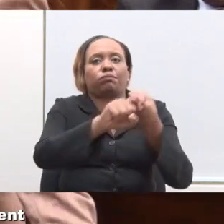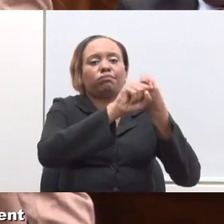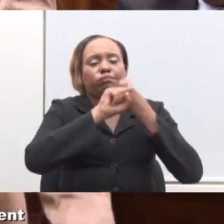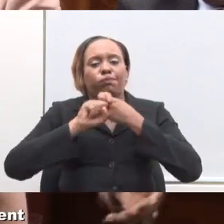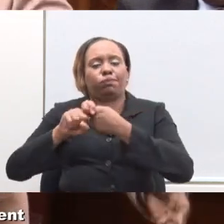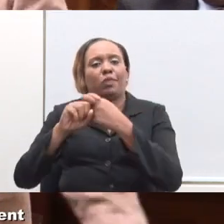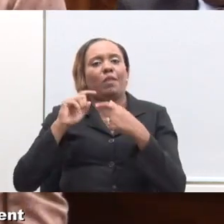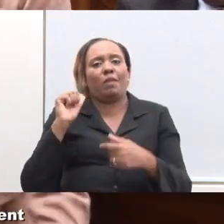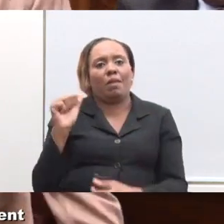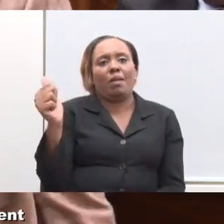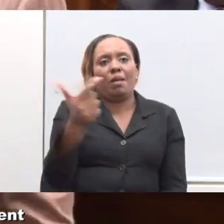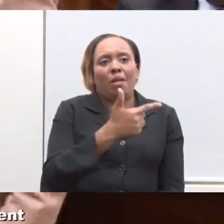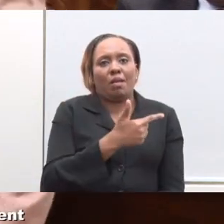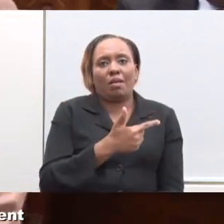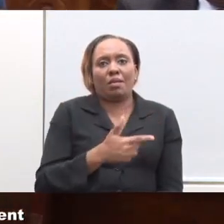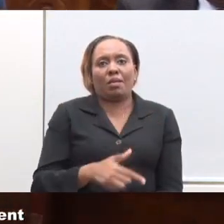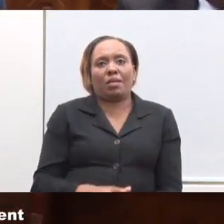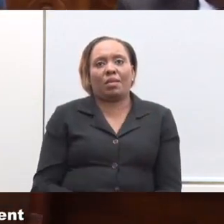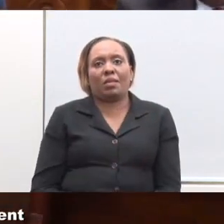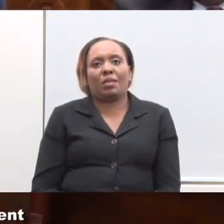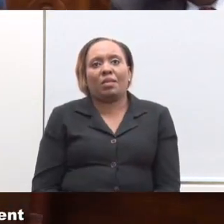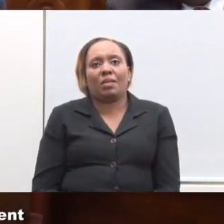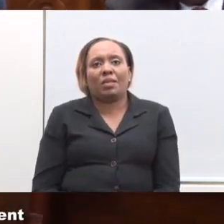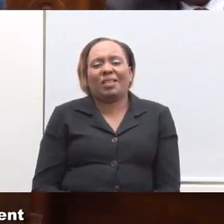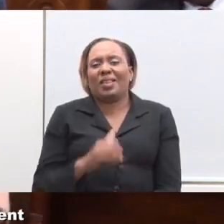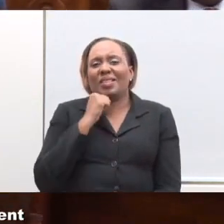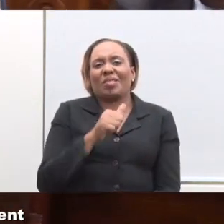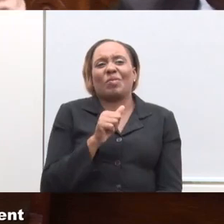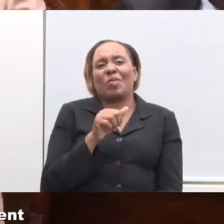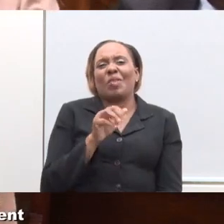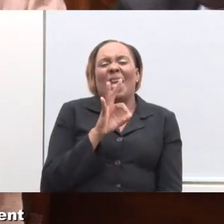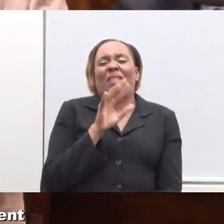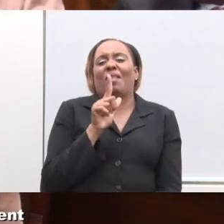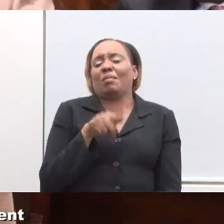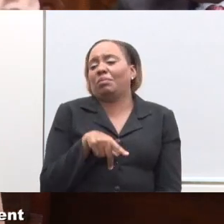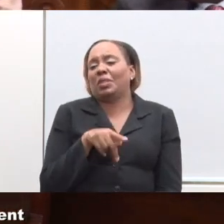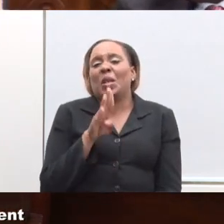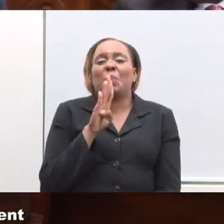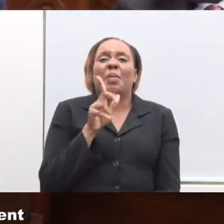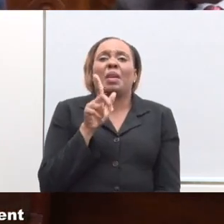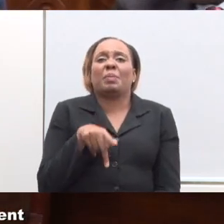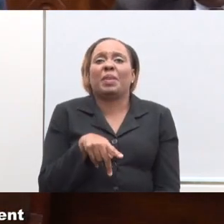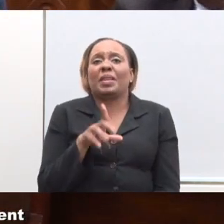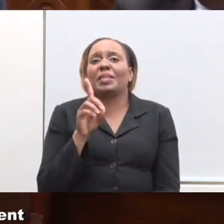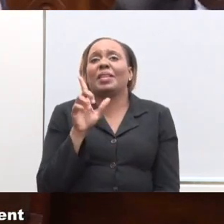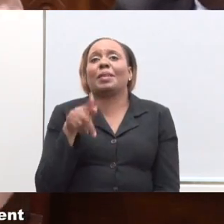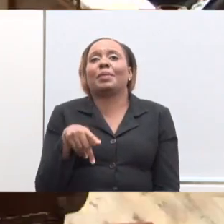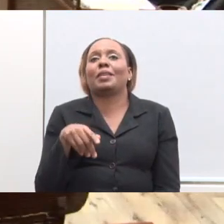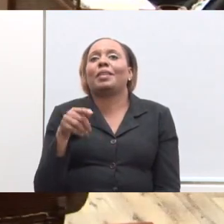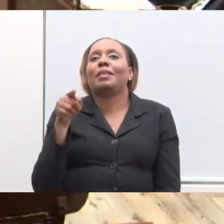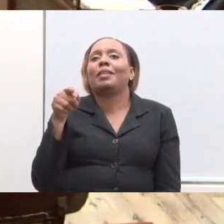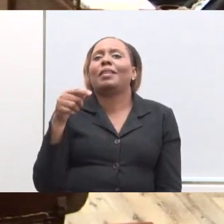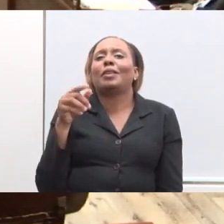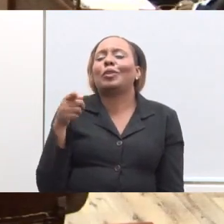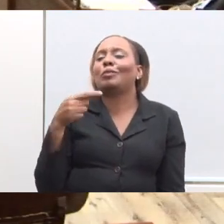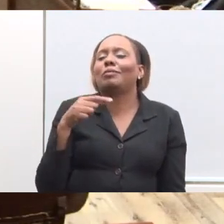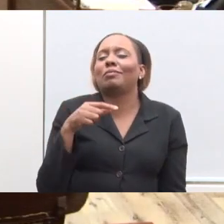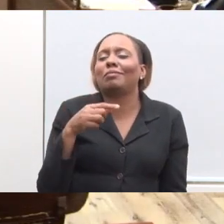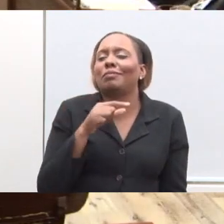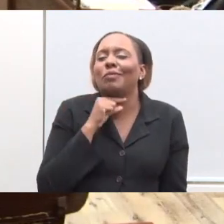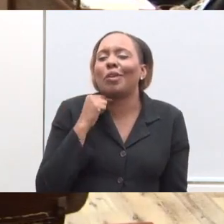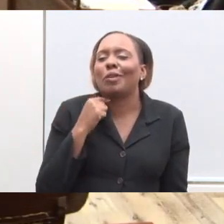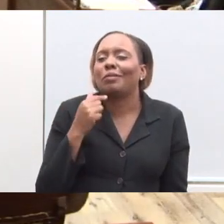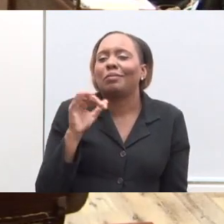understand. It didn't matter if it's DLP, BLP, GLP, FLP, whichever yours is. PDP.